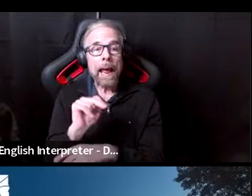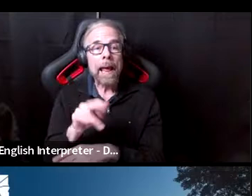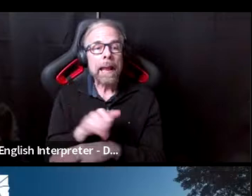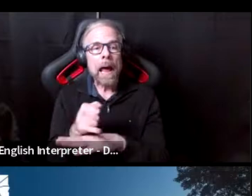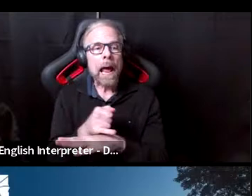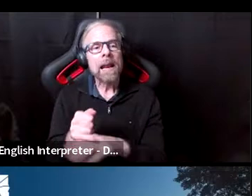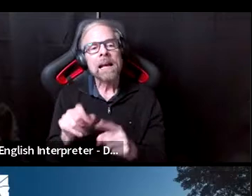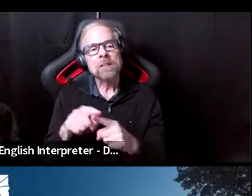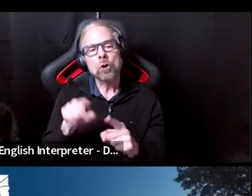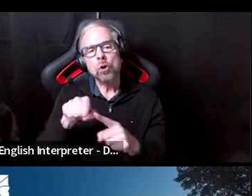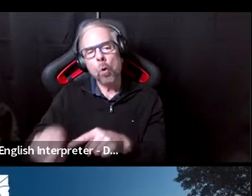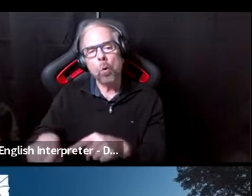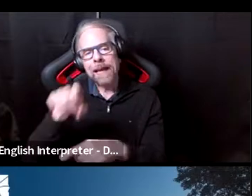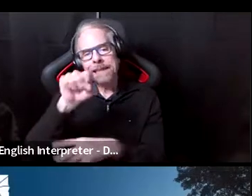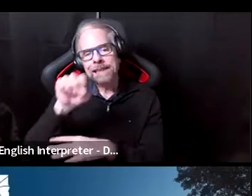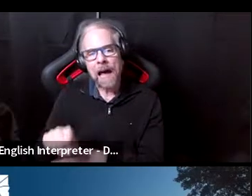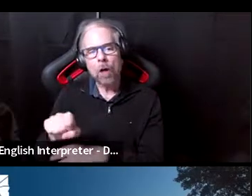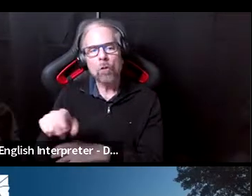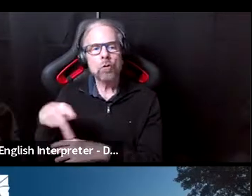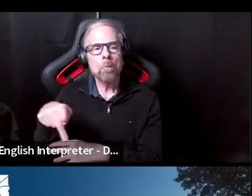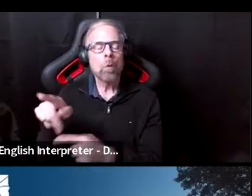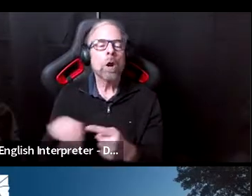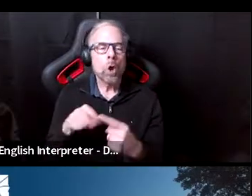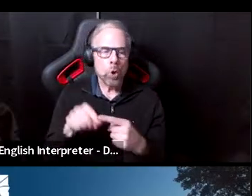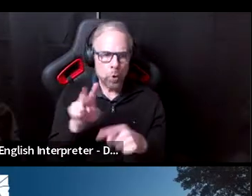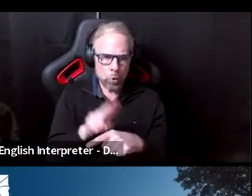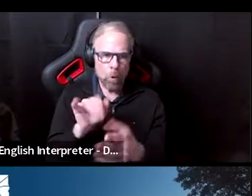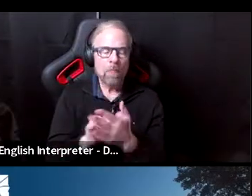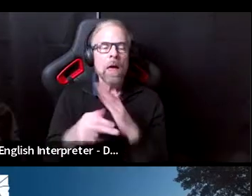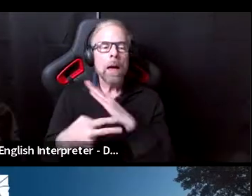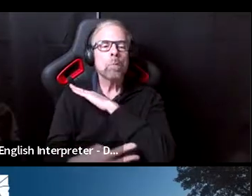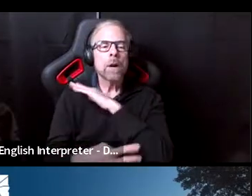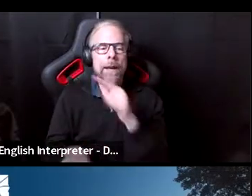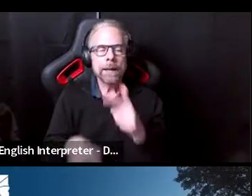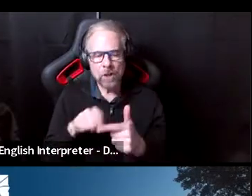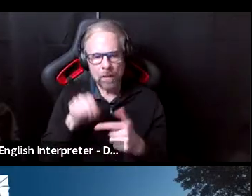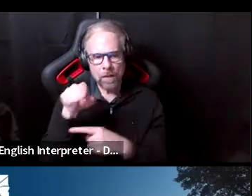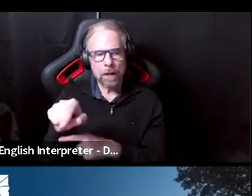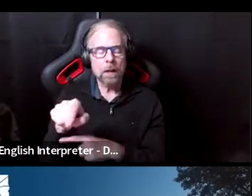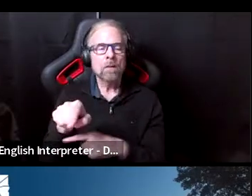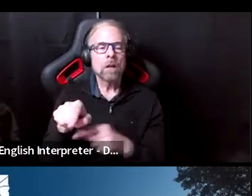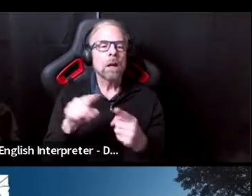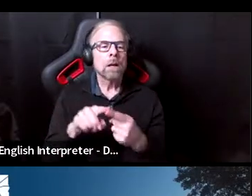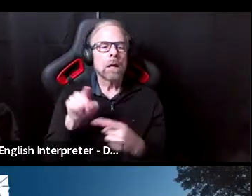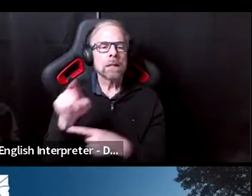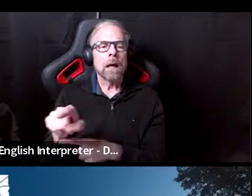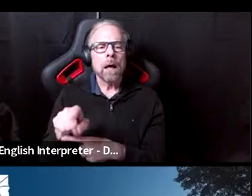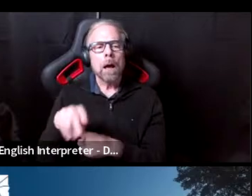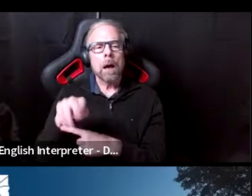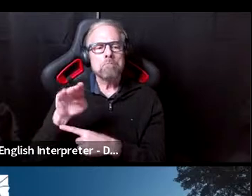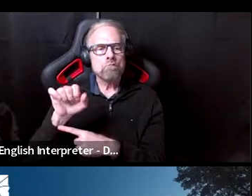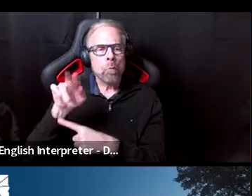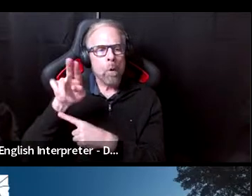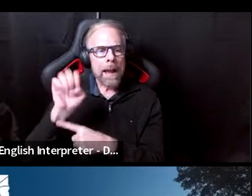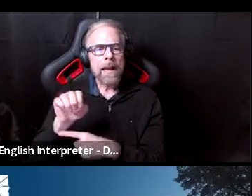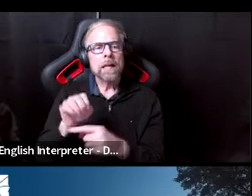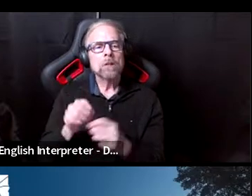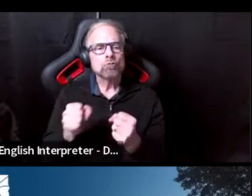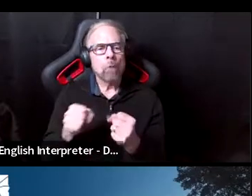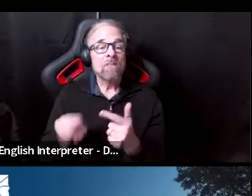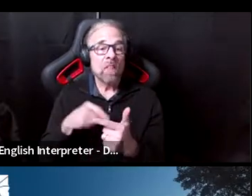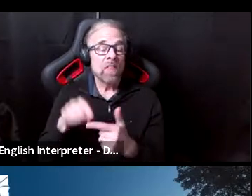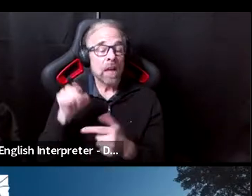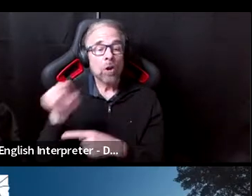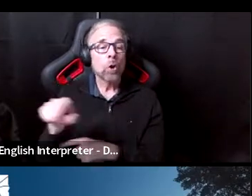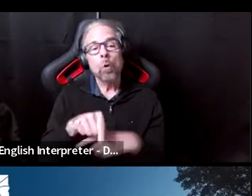same pathway. We take the RTL bridge and go to the ramp that's at Marine Drive to access I-5 South going into